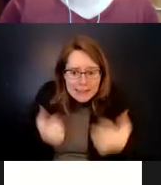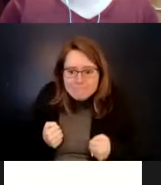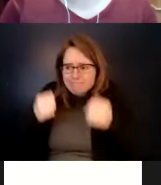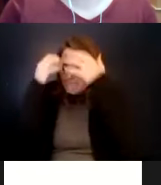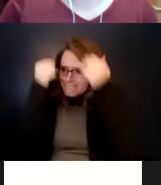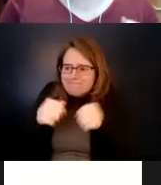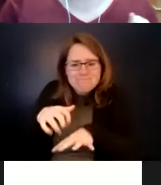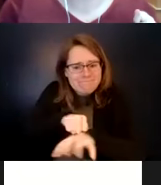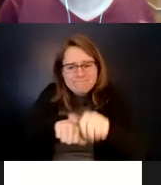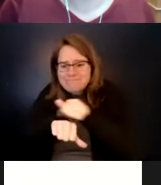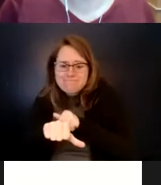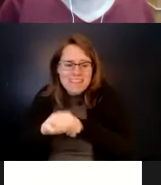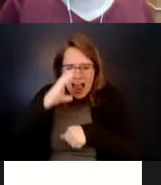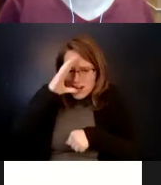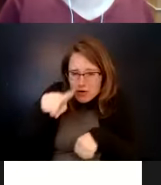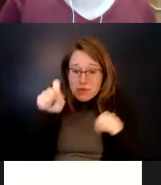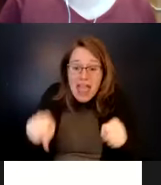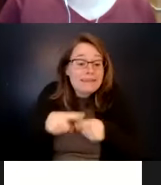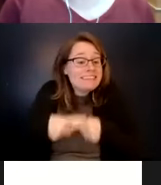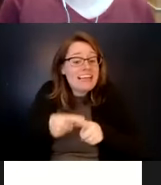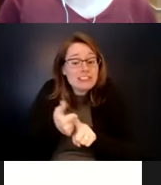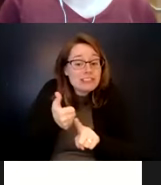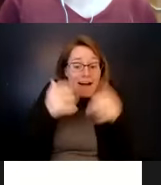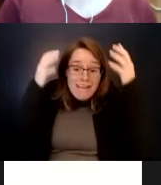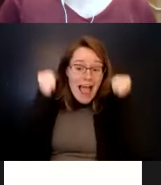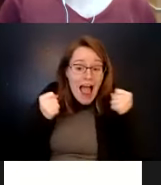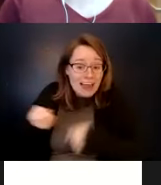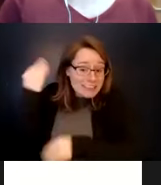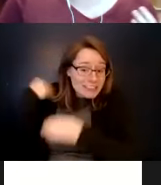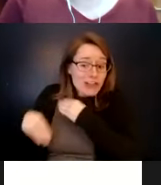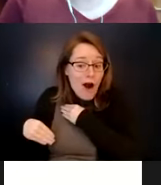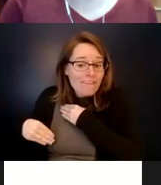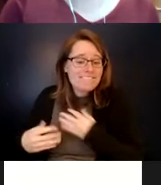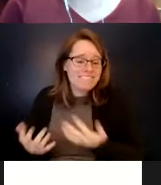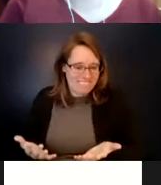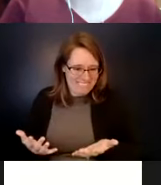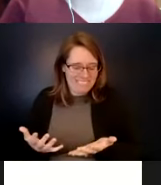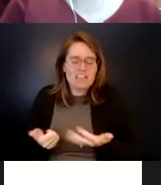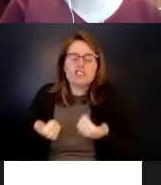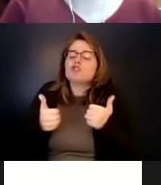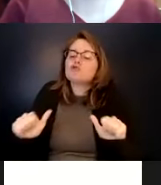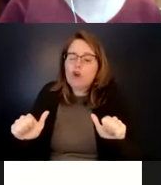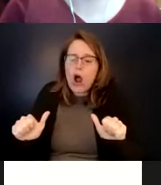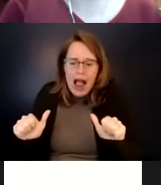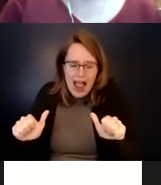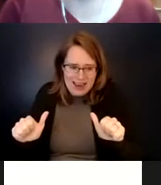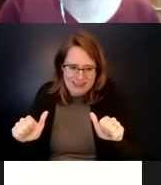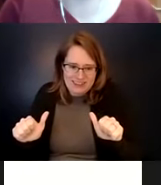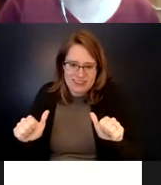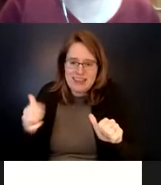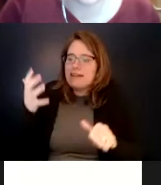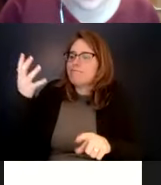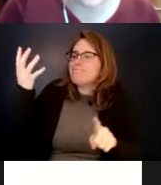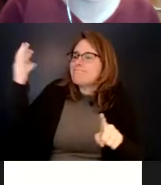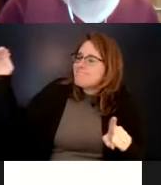it. Knit yourself a nice little hat and scarf if you want, but try and soak up as much of that natural sunlight